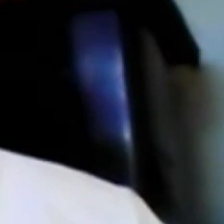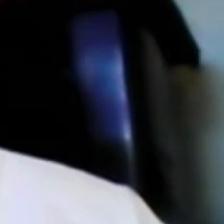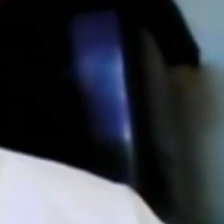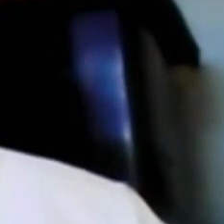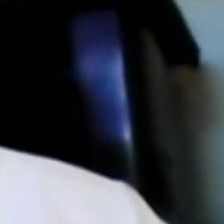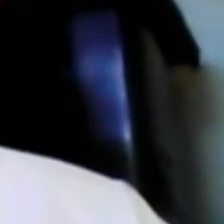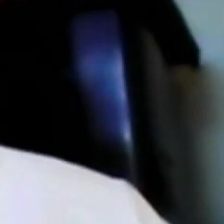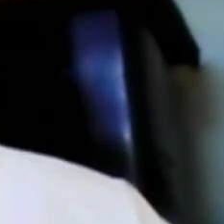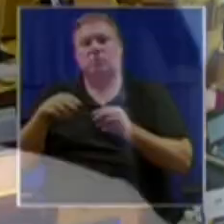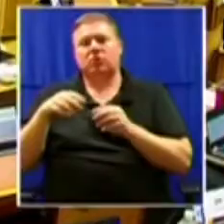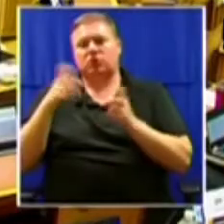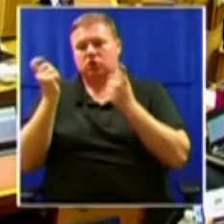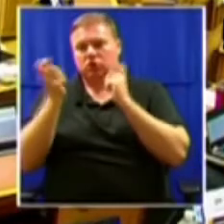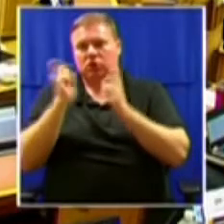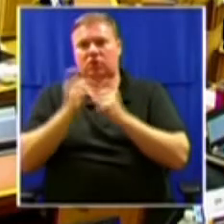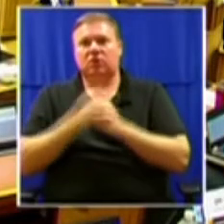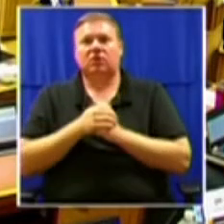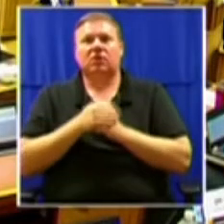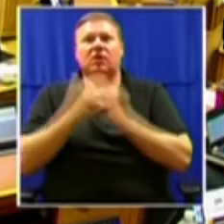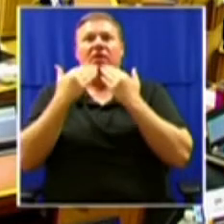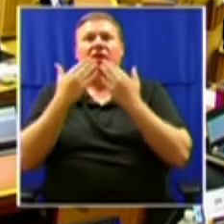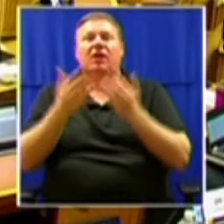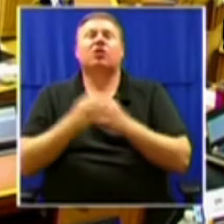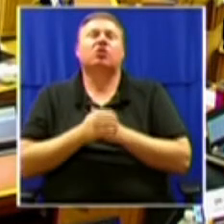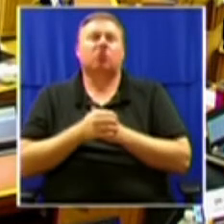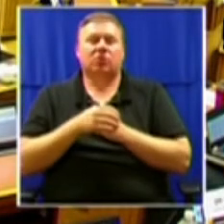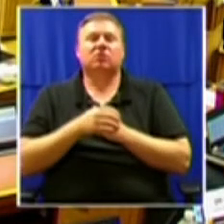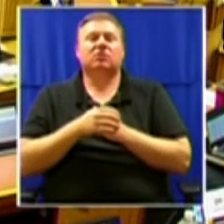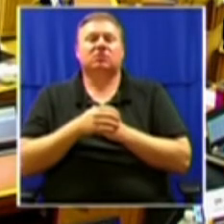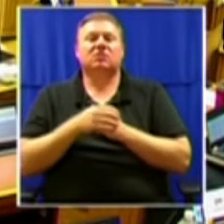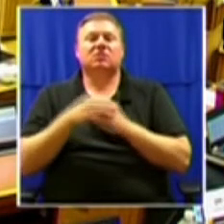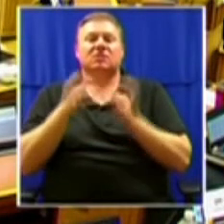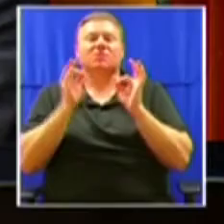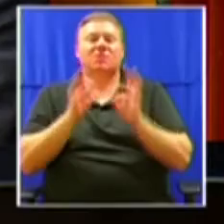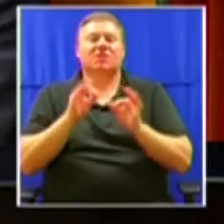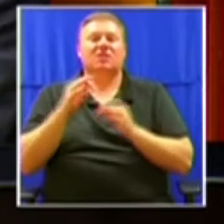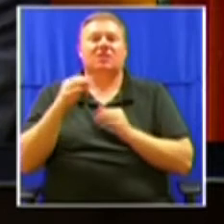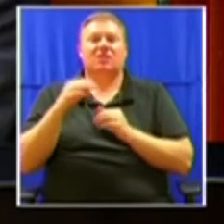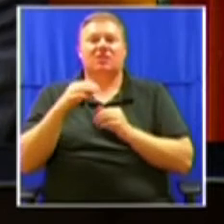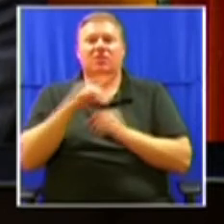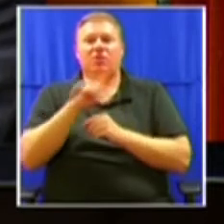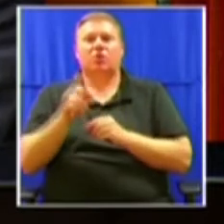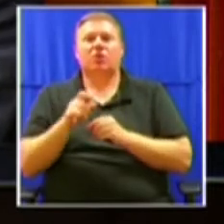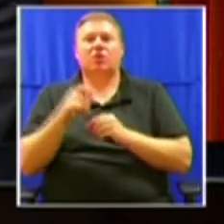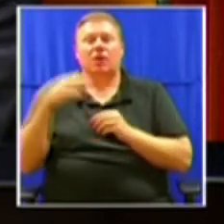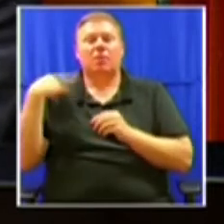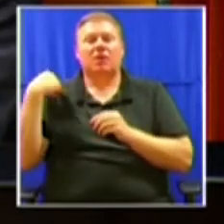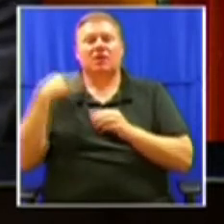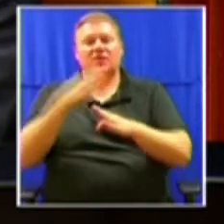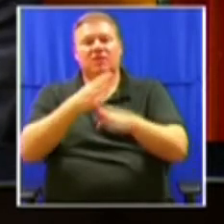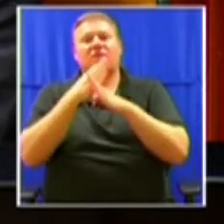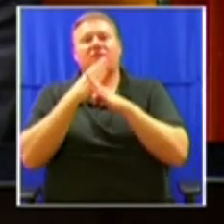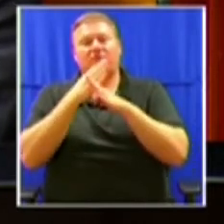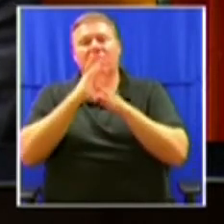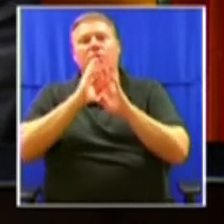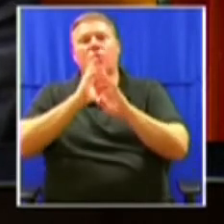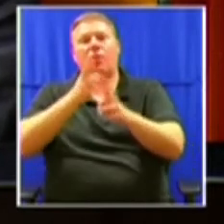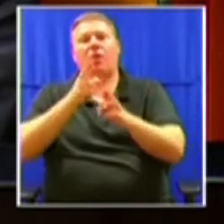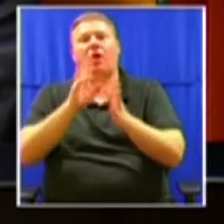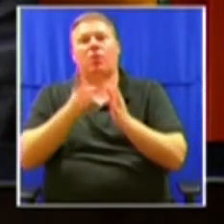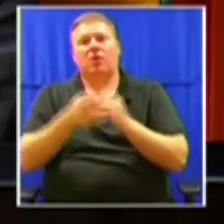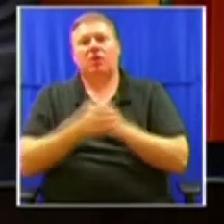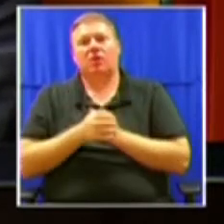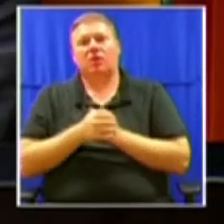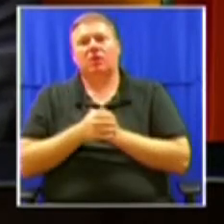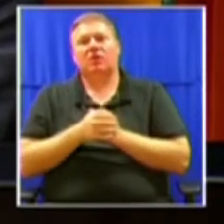you. Yes, that's a very specific question that the Minister of Defence will be able to reply to, but also,